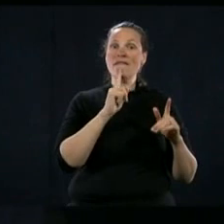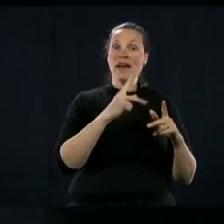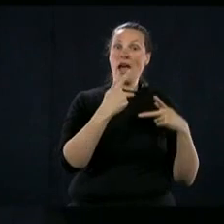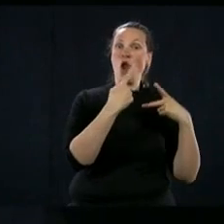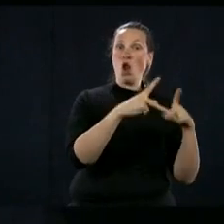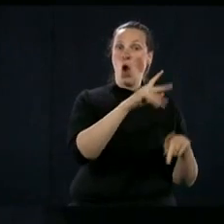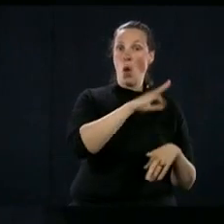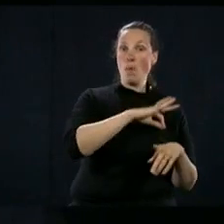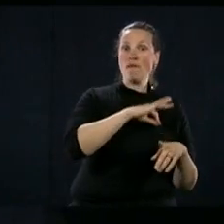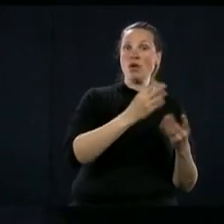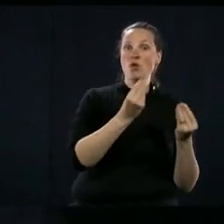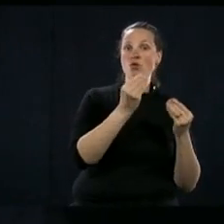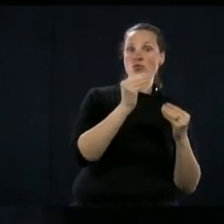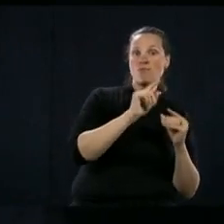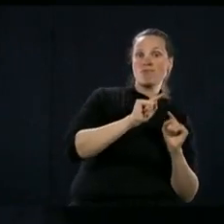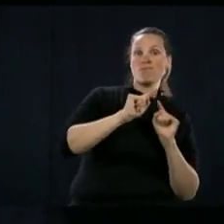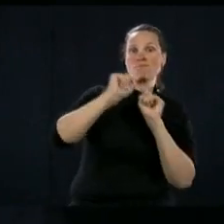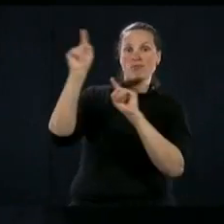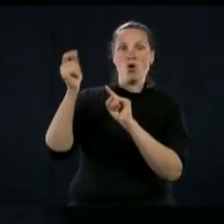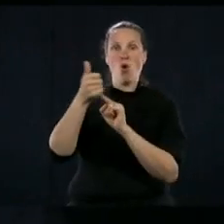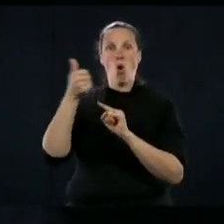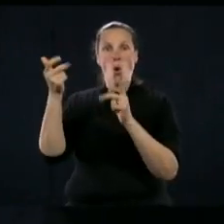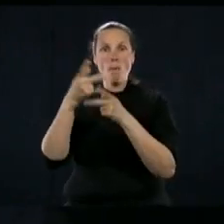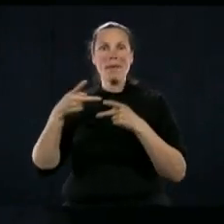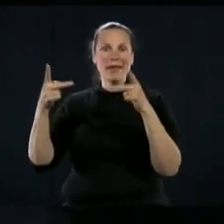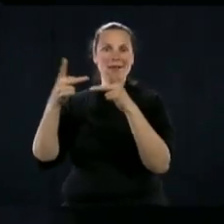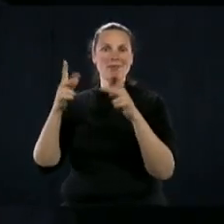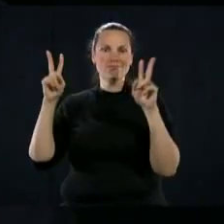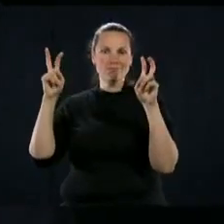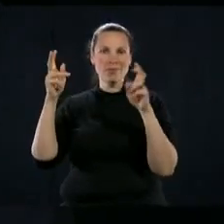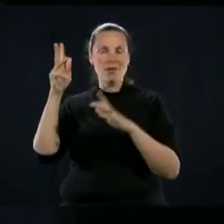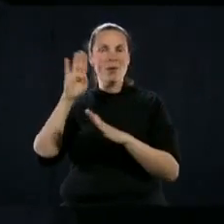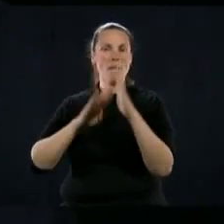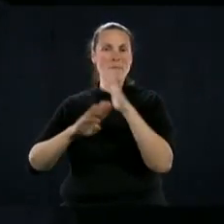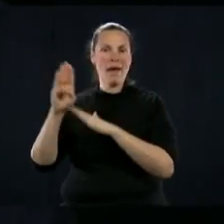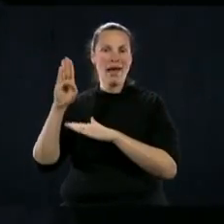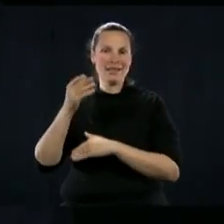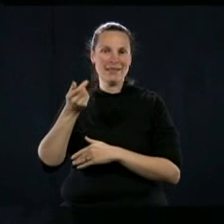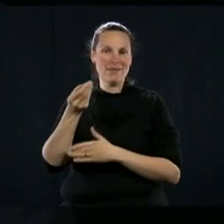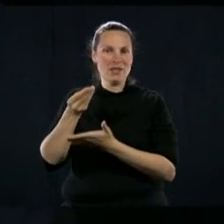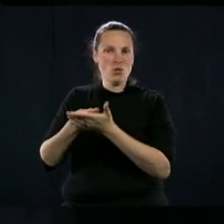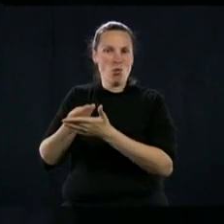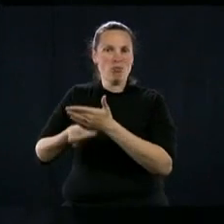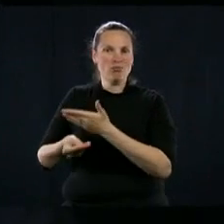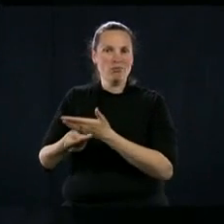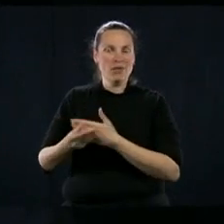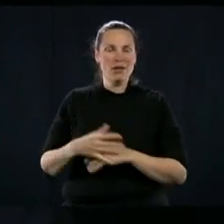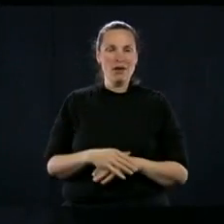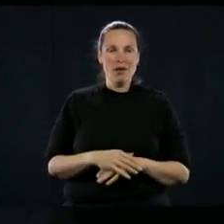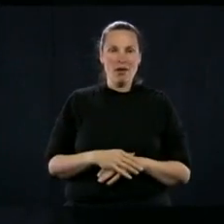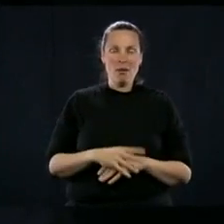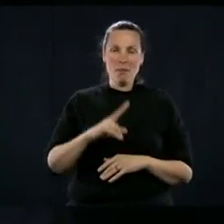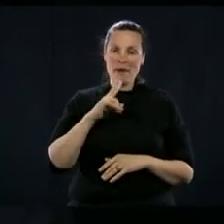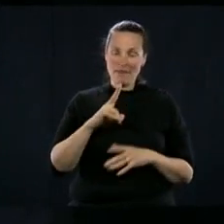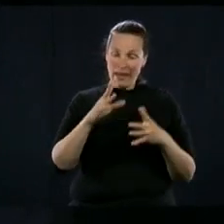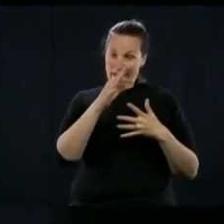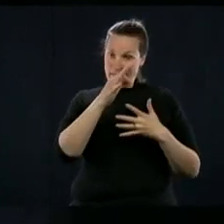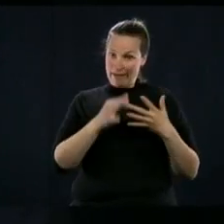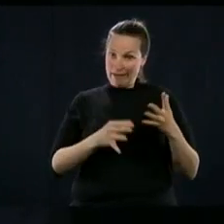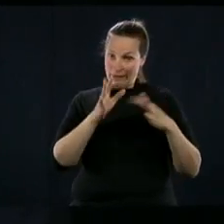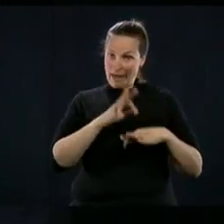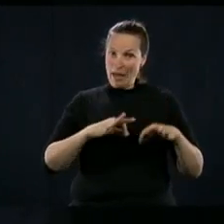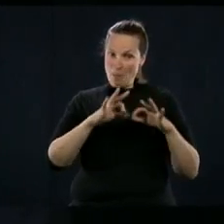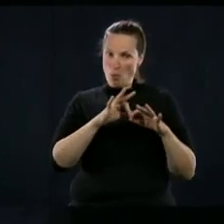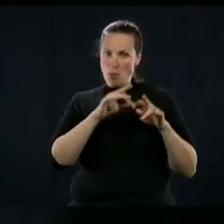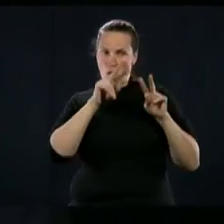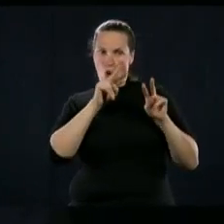in offshore tax havens? If you don't want that, what are you going to do to prevent it? Well, that's part of the criteria that are